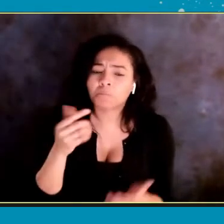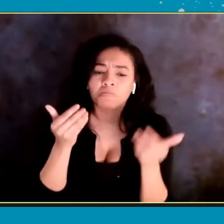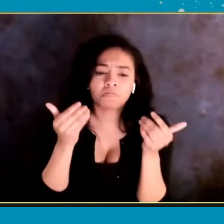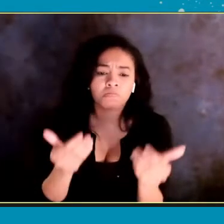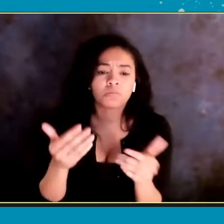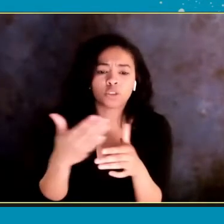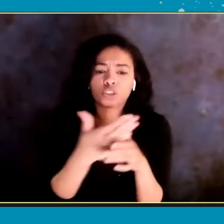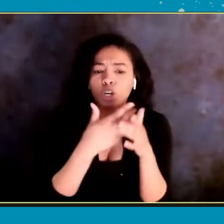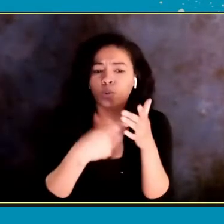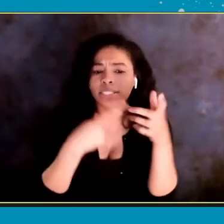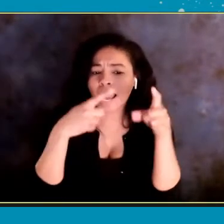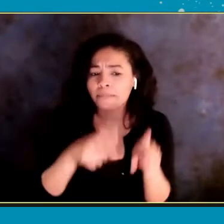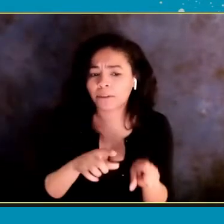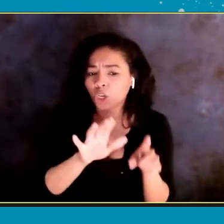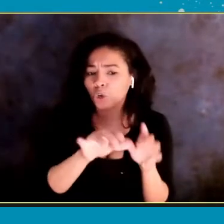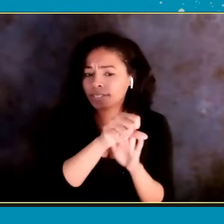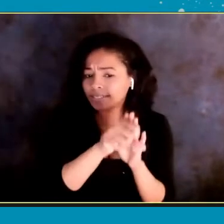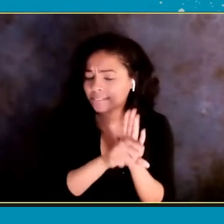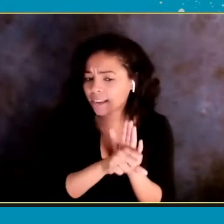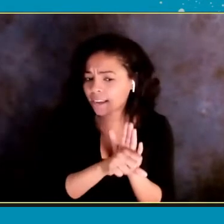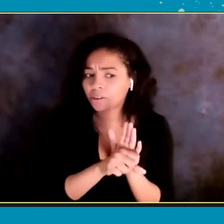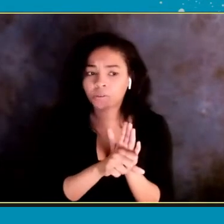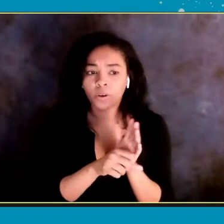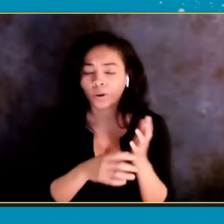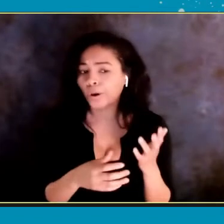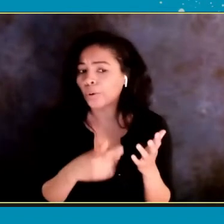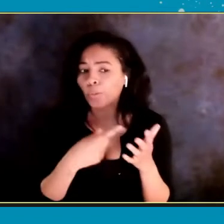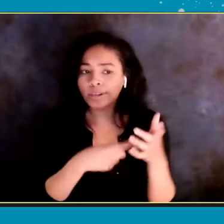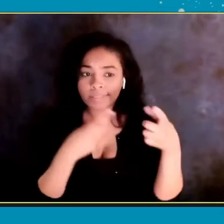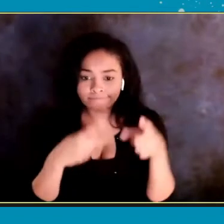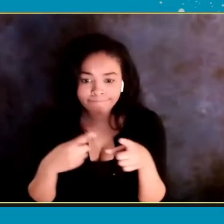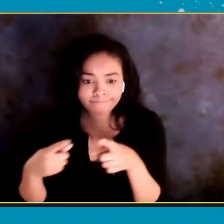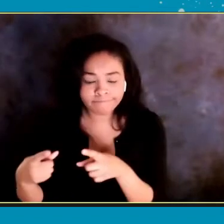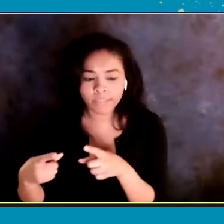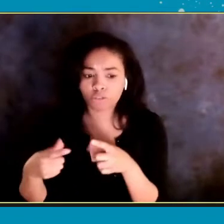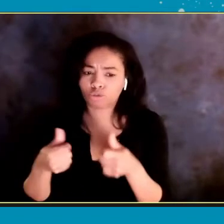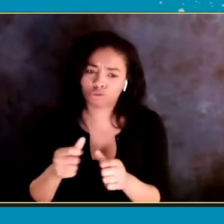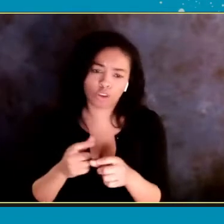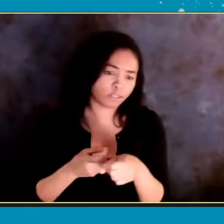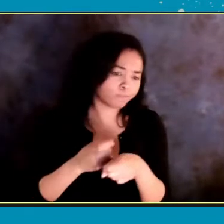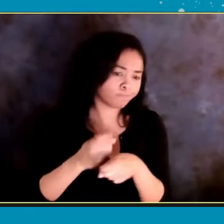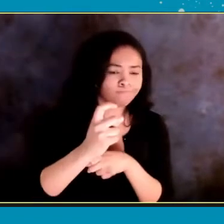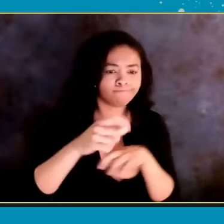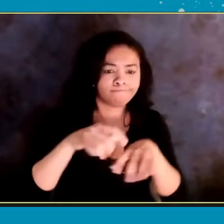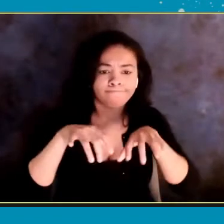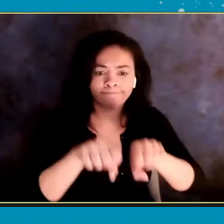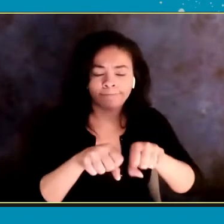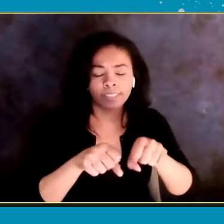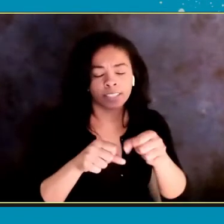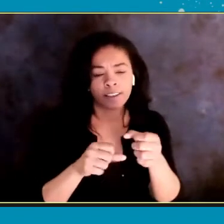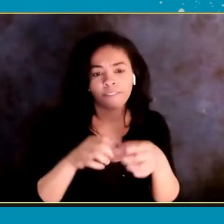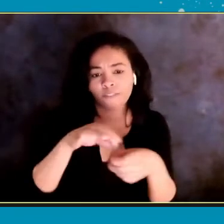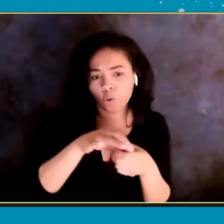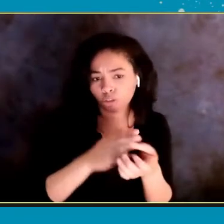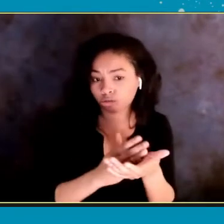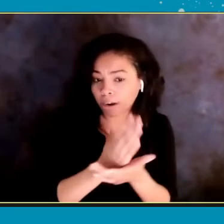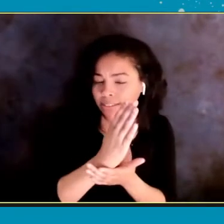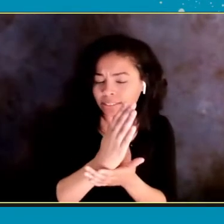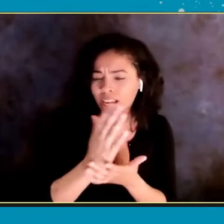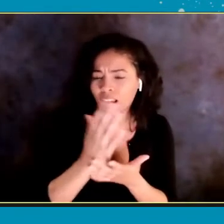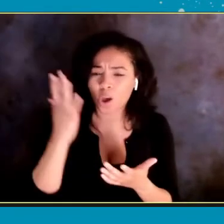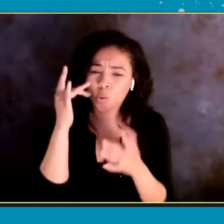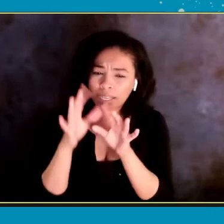your state? What efforts are underway to undermine voting rights, and why it's so important to you and